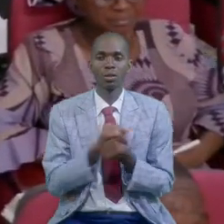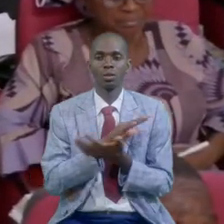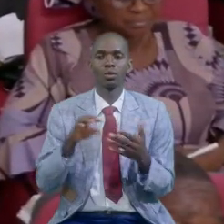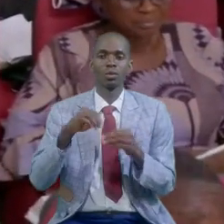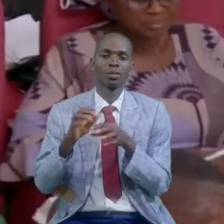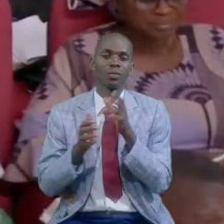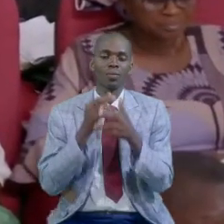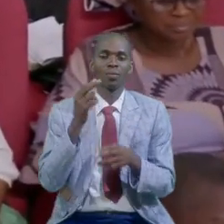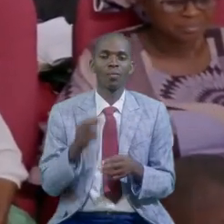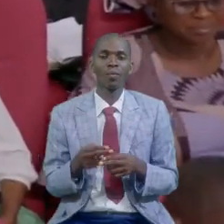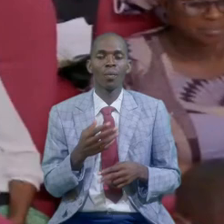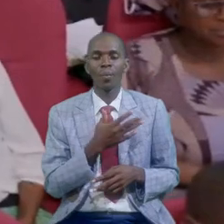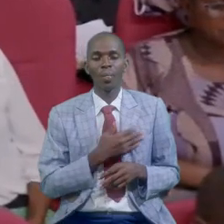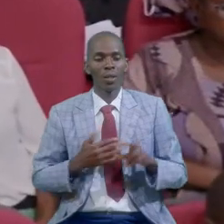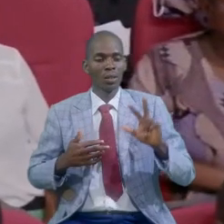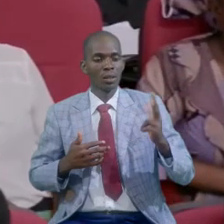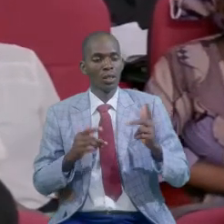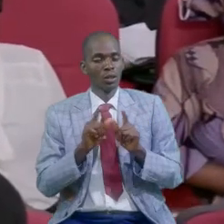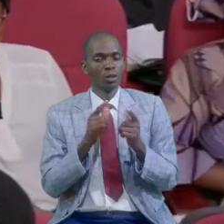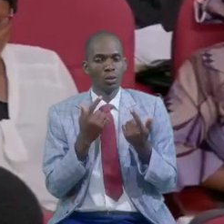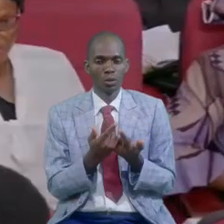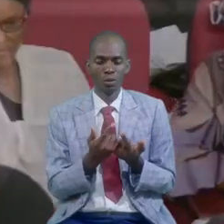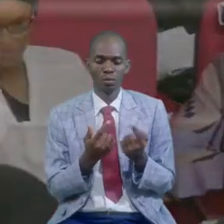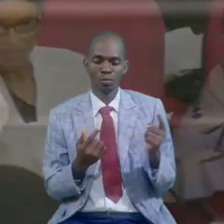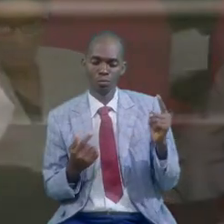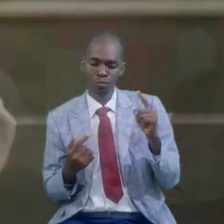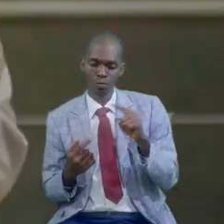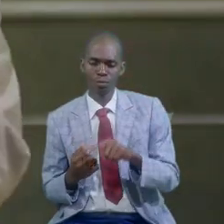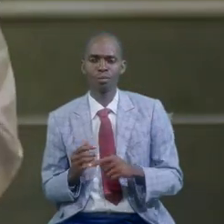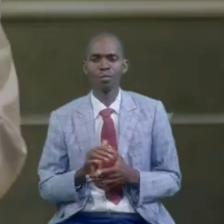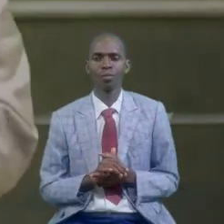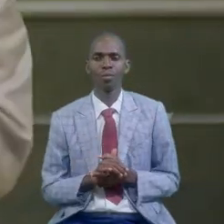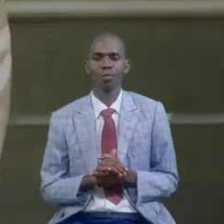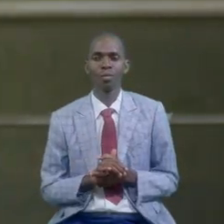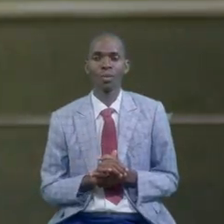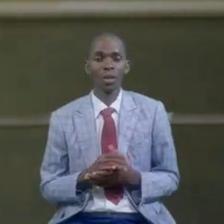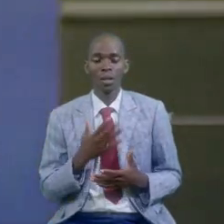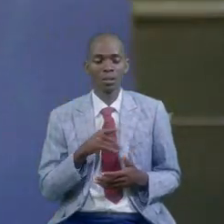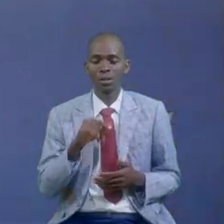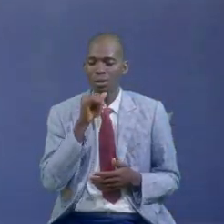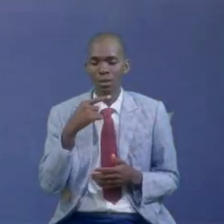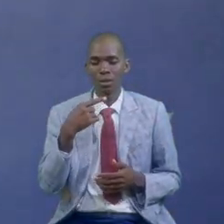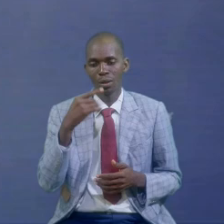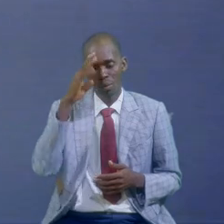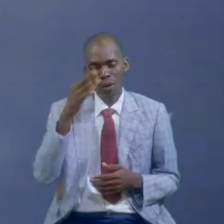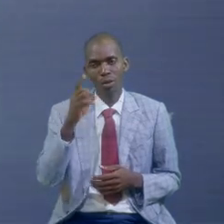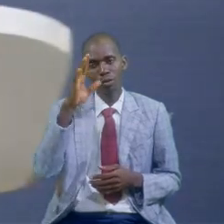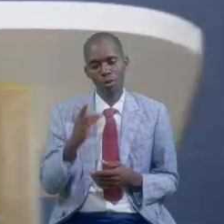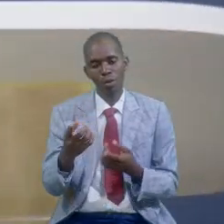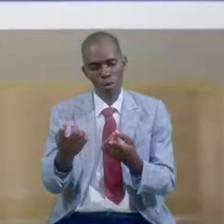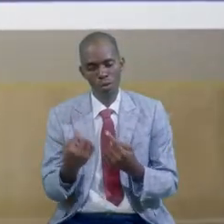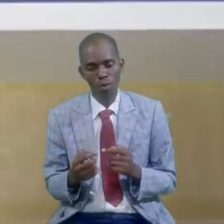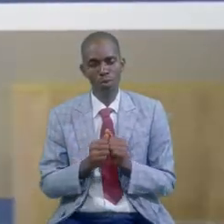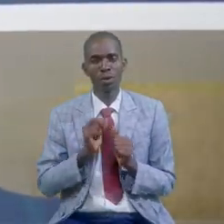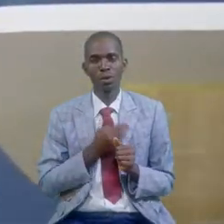And the thought came. And he didn't say, man of God, come down. He said,